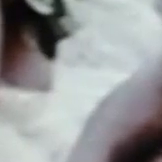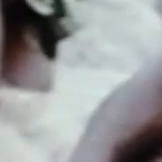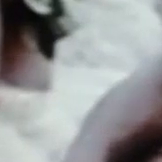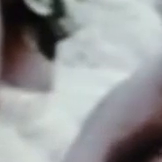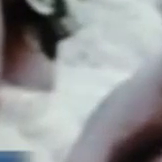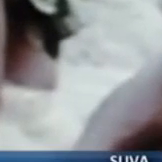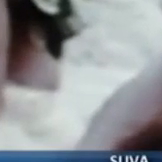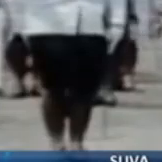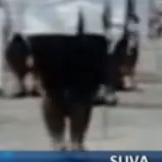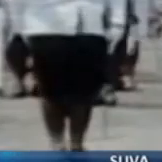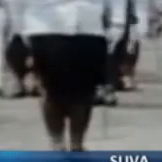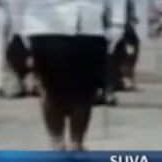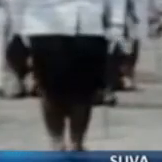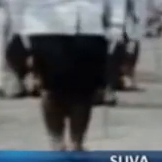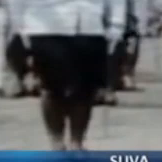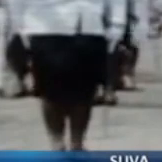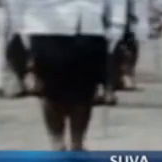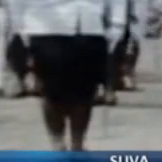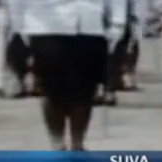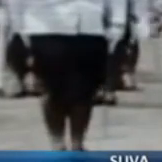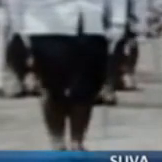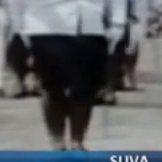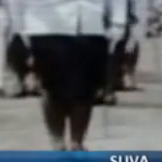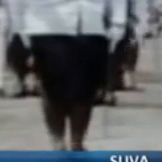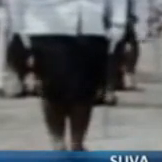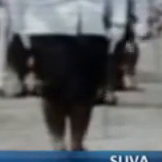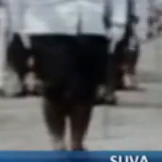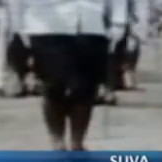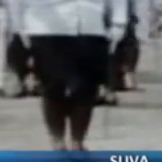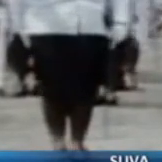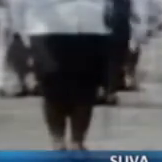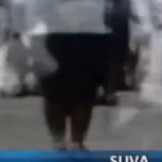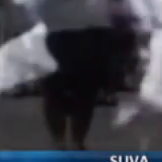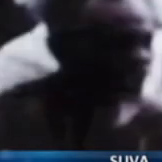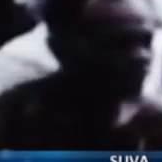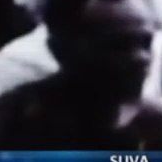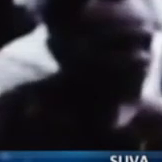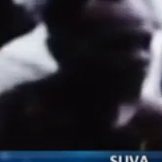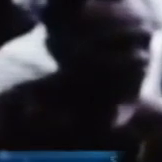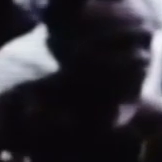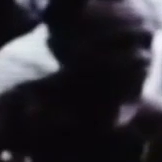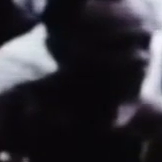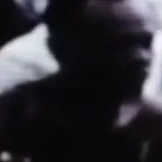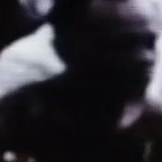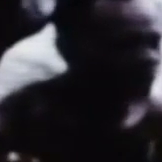It was a different atmosphere in the lead up to Fiji's historic day.